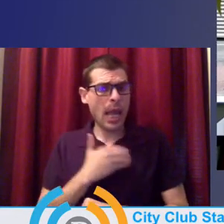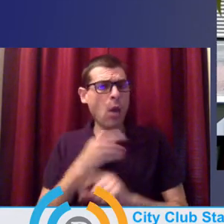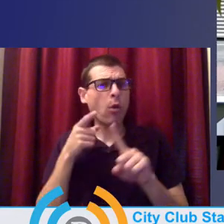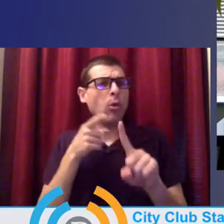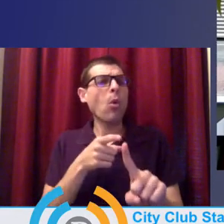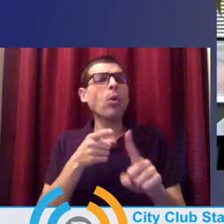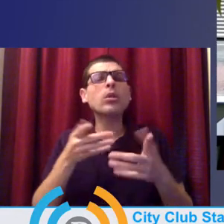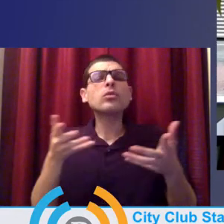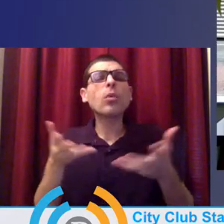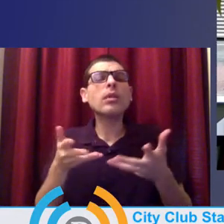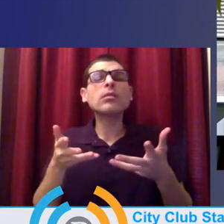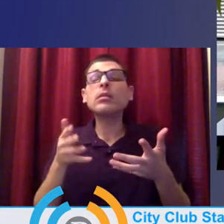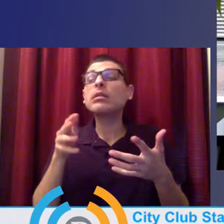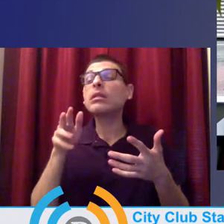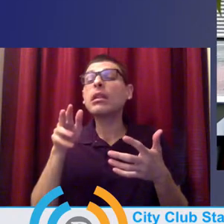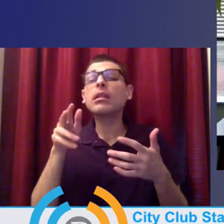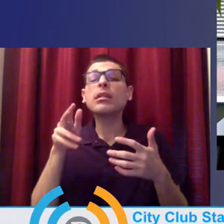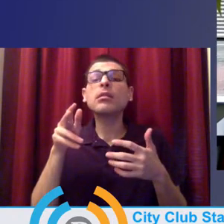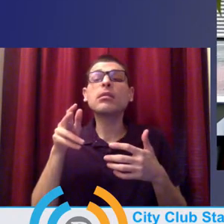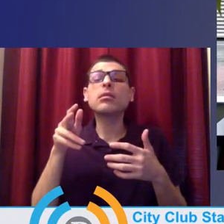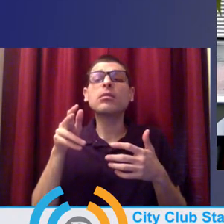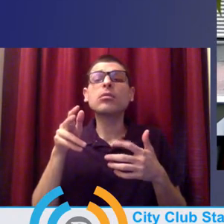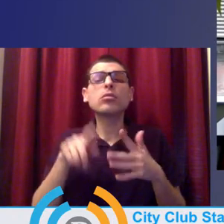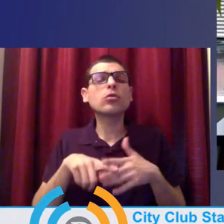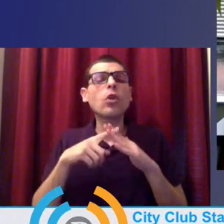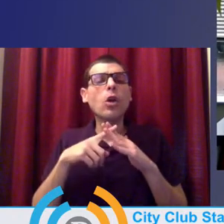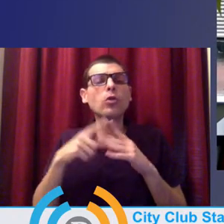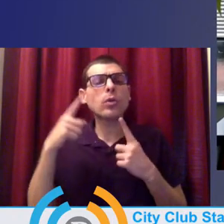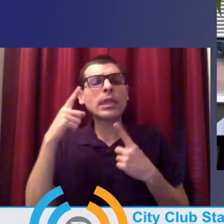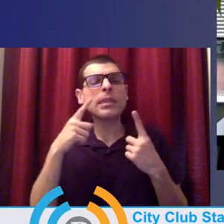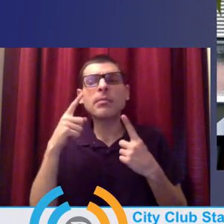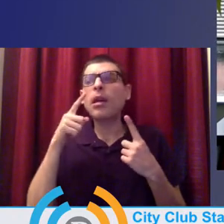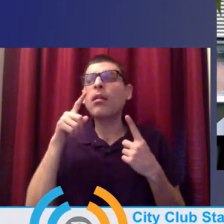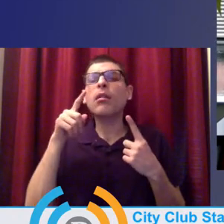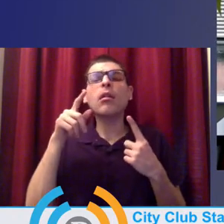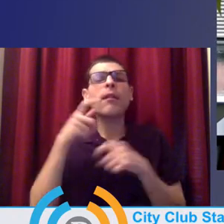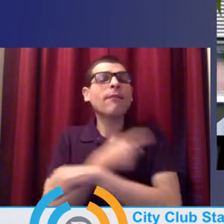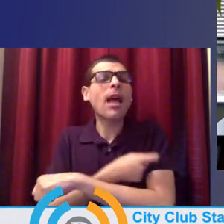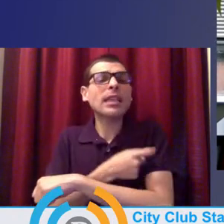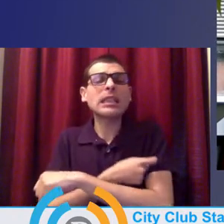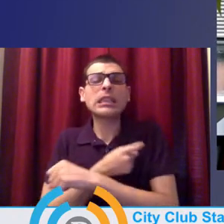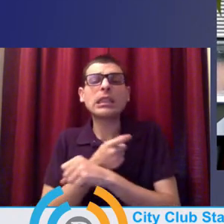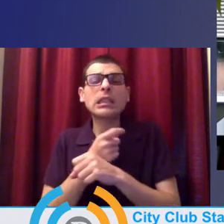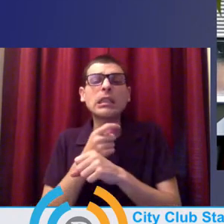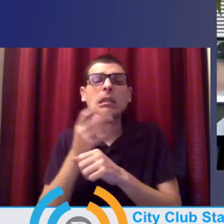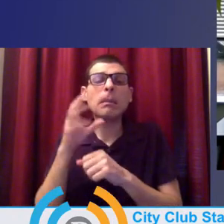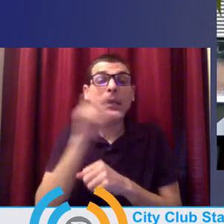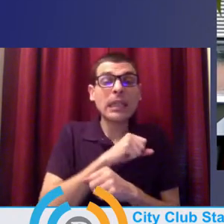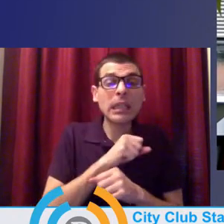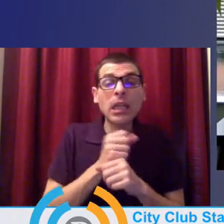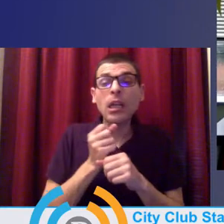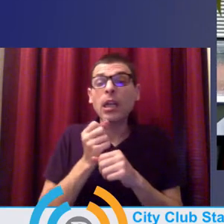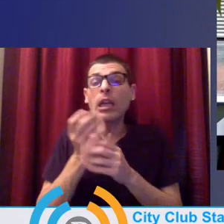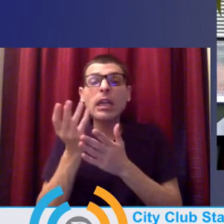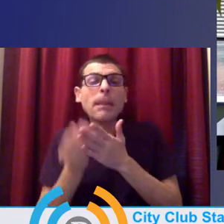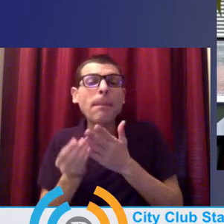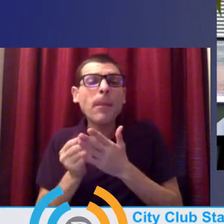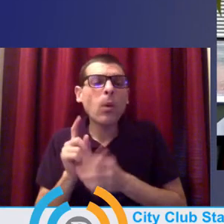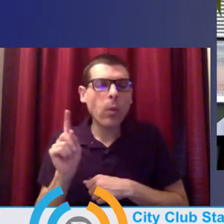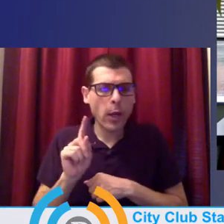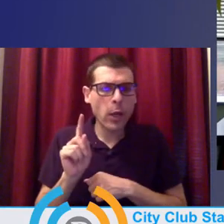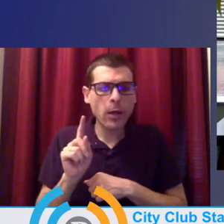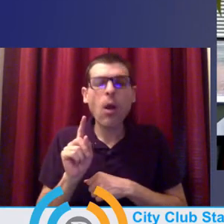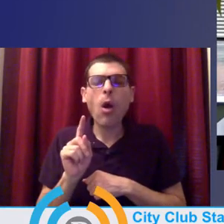larger vaccine strategy. We don't make the decisions regarding the vaccine allocation. That's